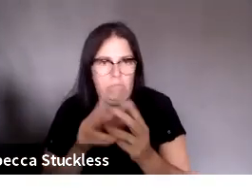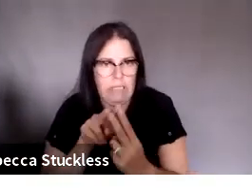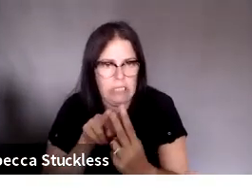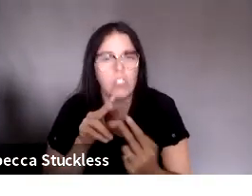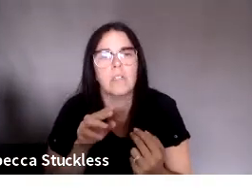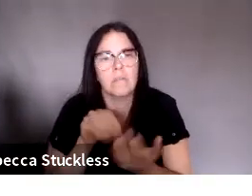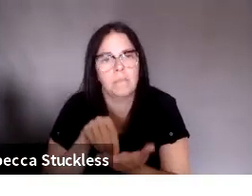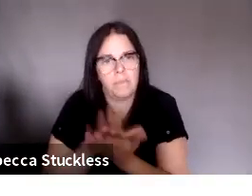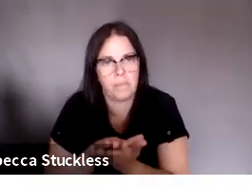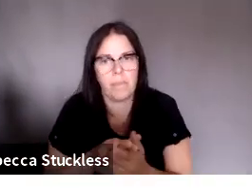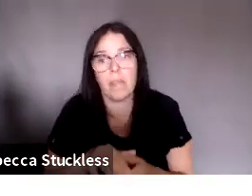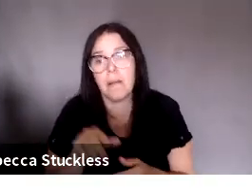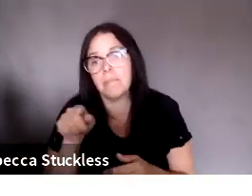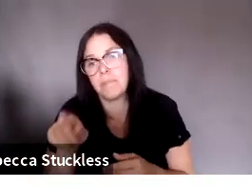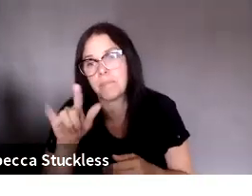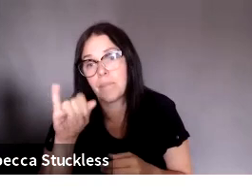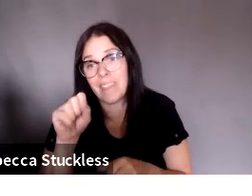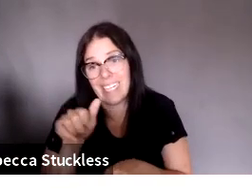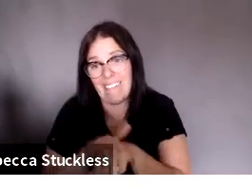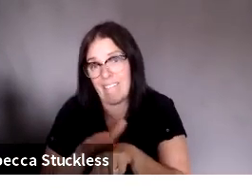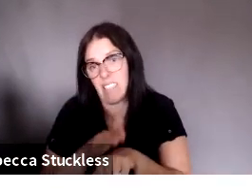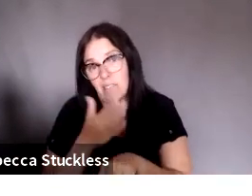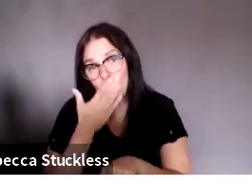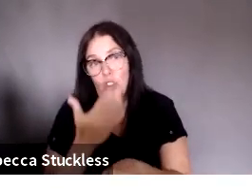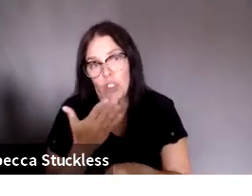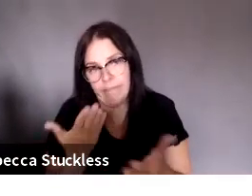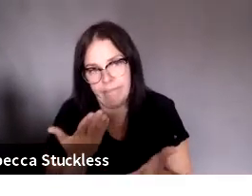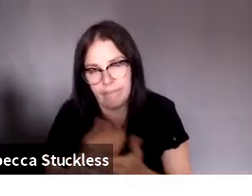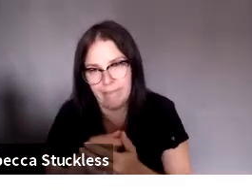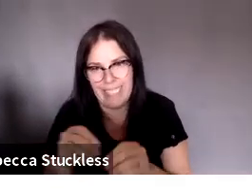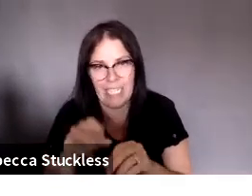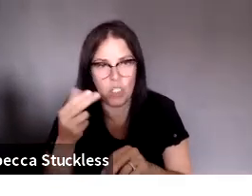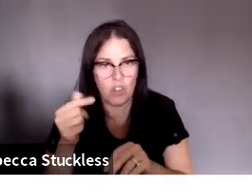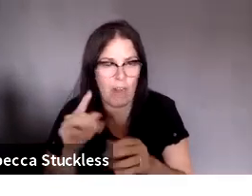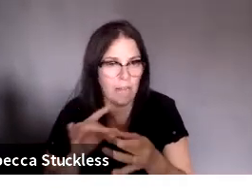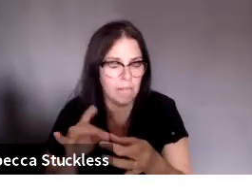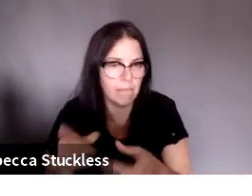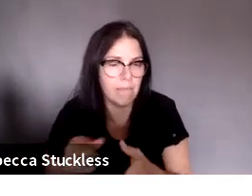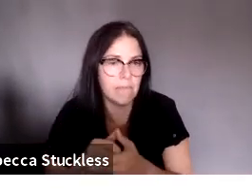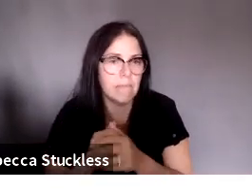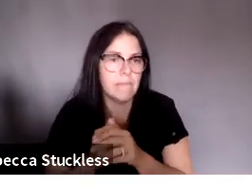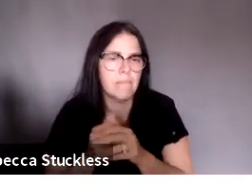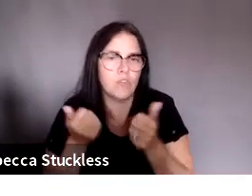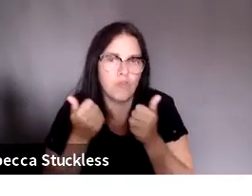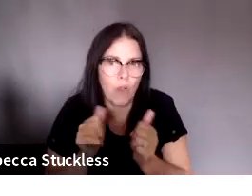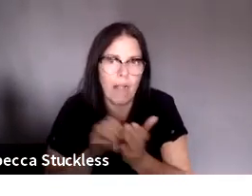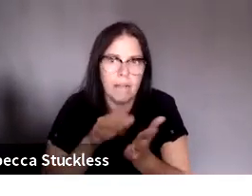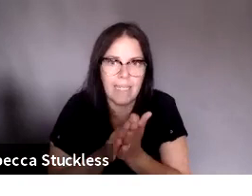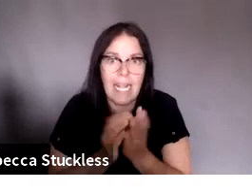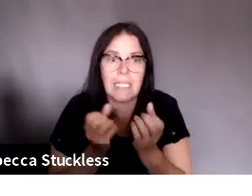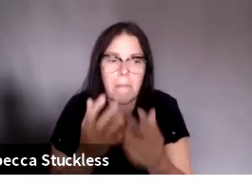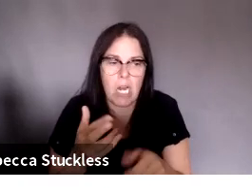I think Lisa's advice here is sound. Try and capture as many referrals as you can.